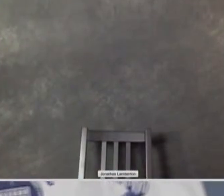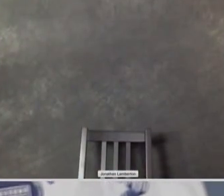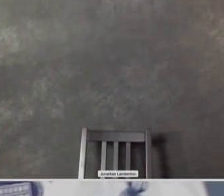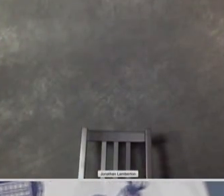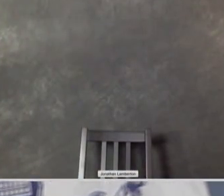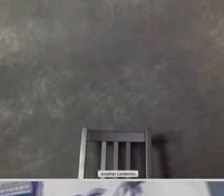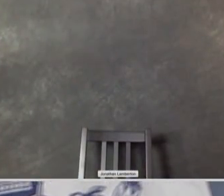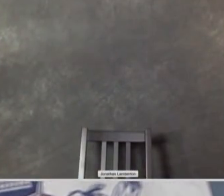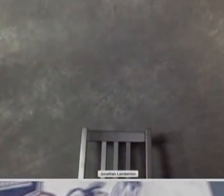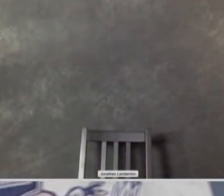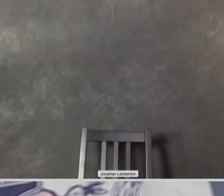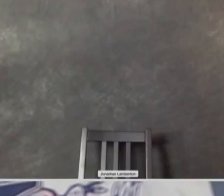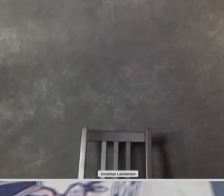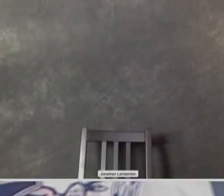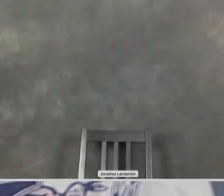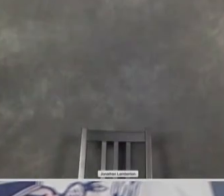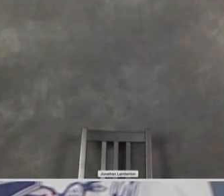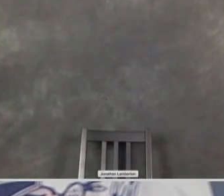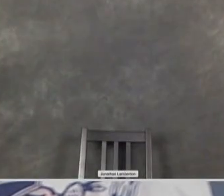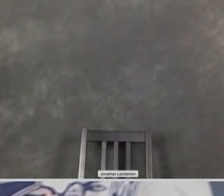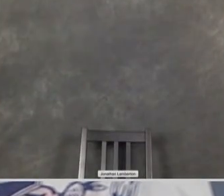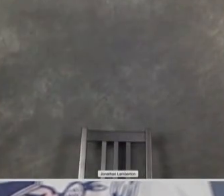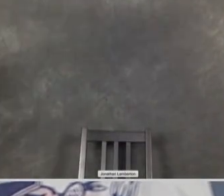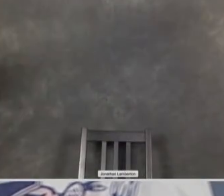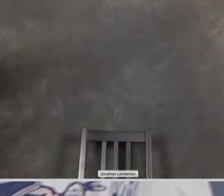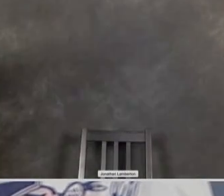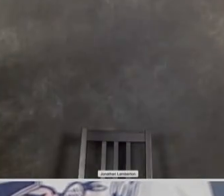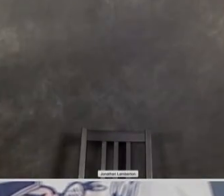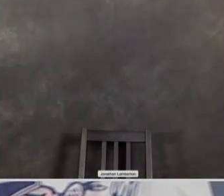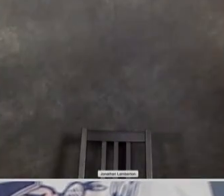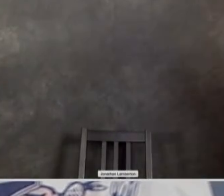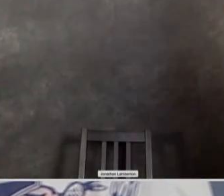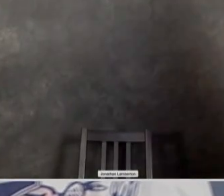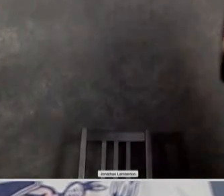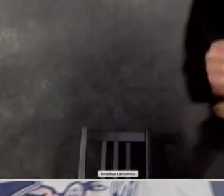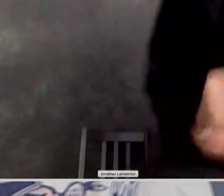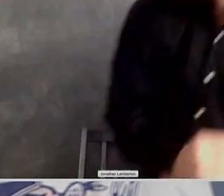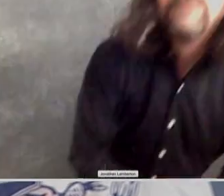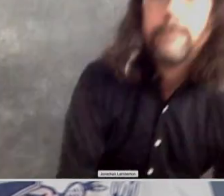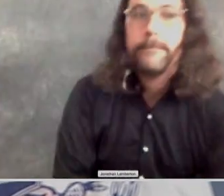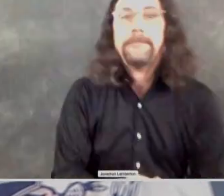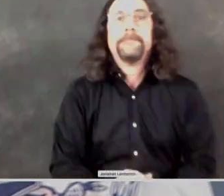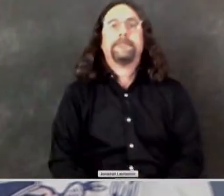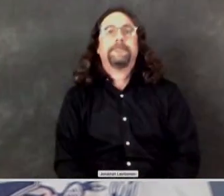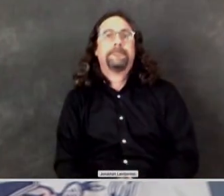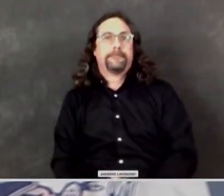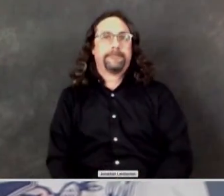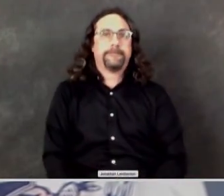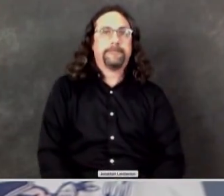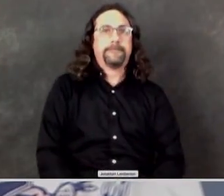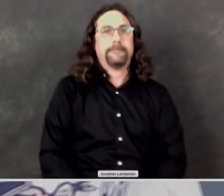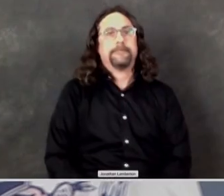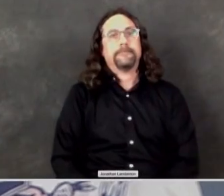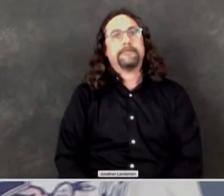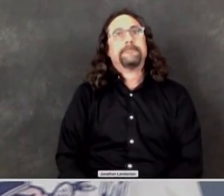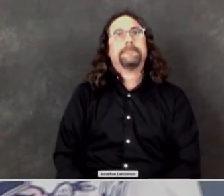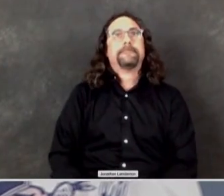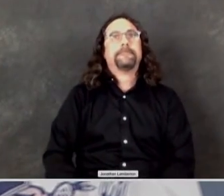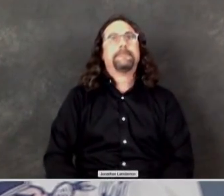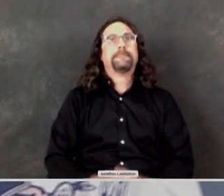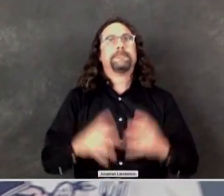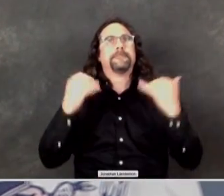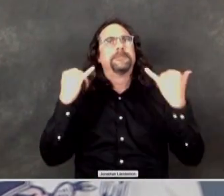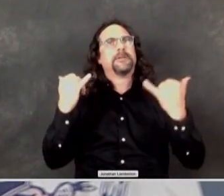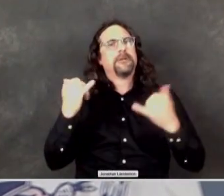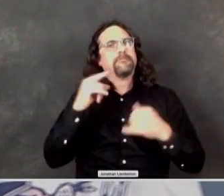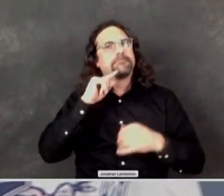Here we are in the middle of this crisis, but we're also in the middle of a holiday season